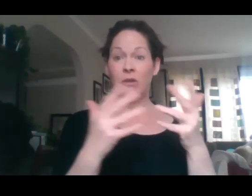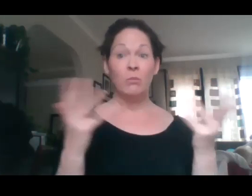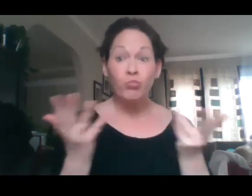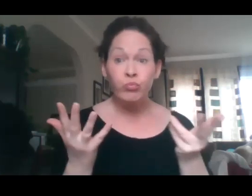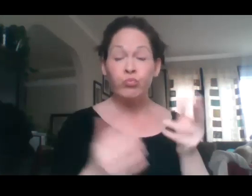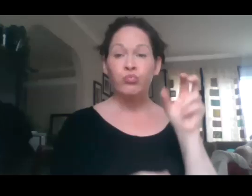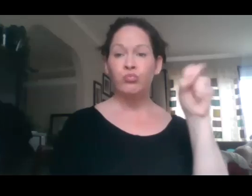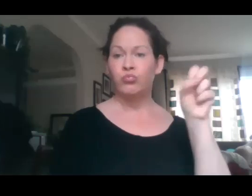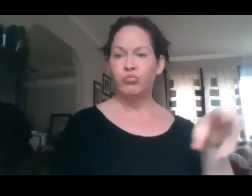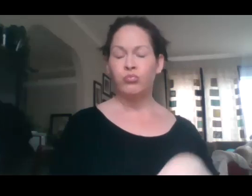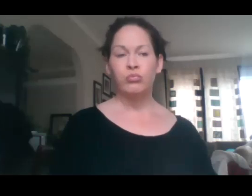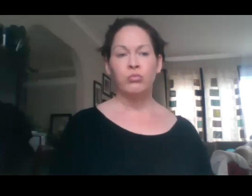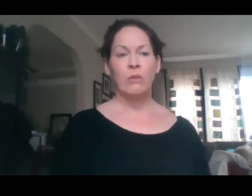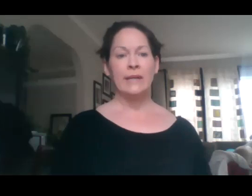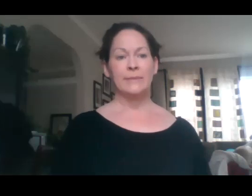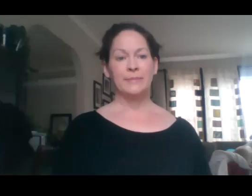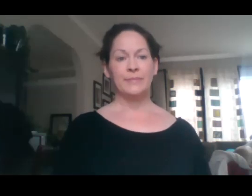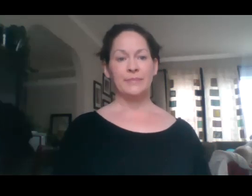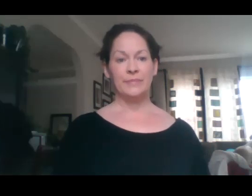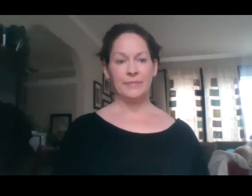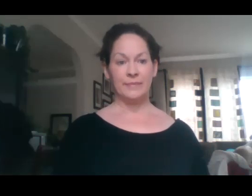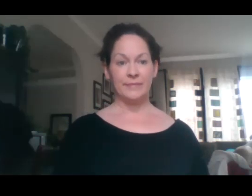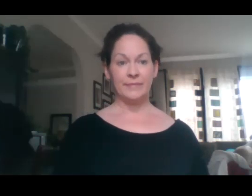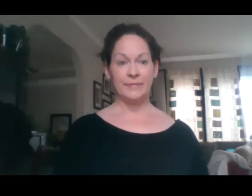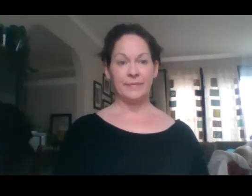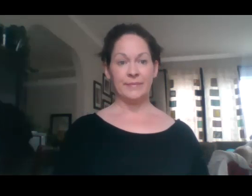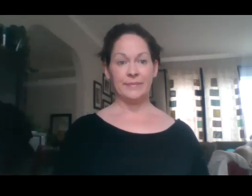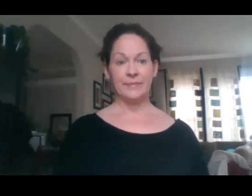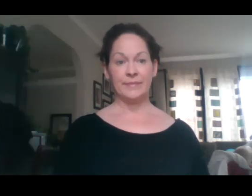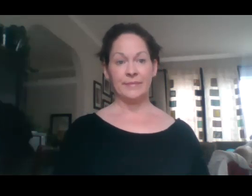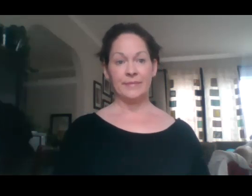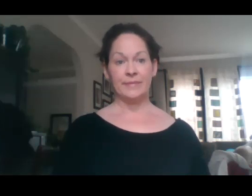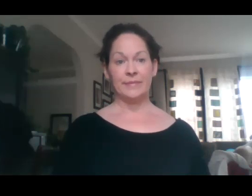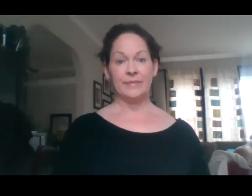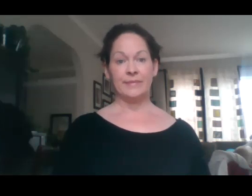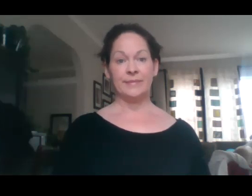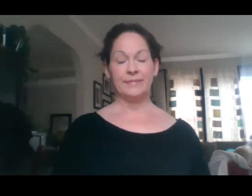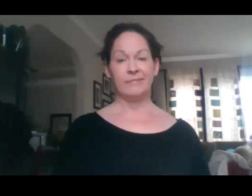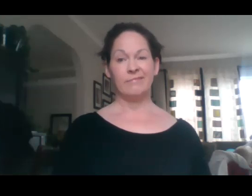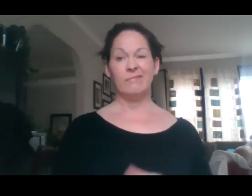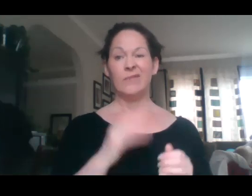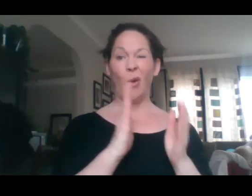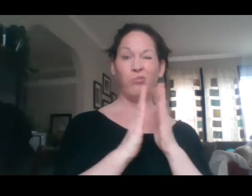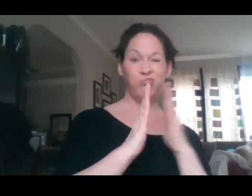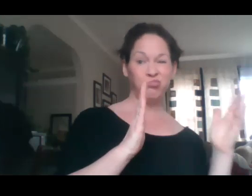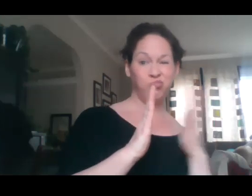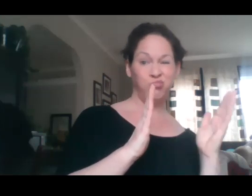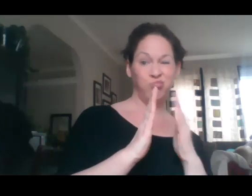is x is less than or equal to 2, or -2, sorry. It's everything on this